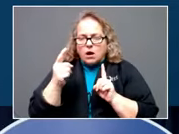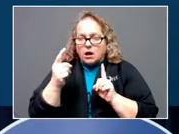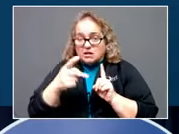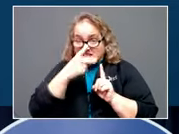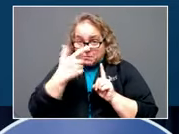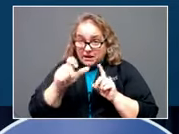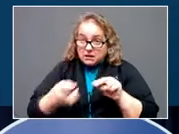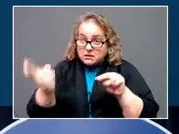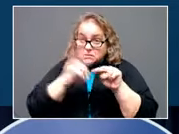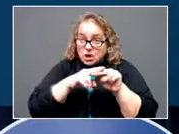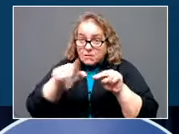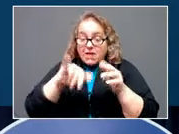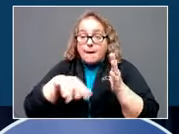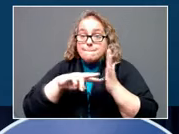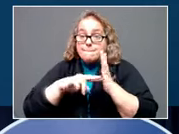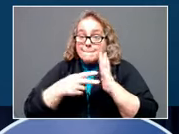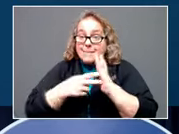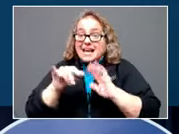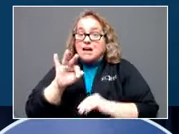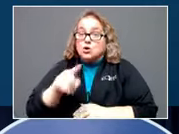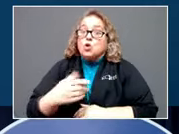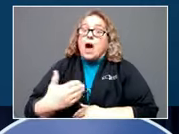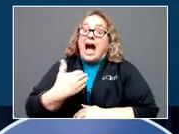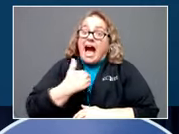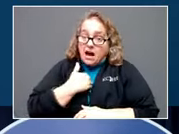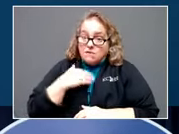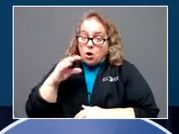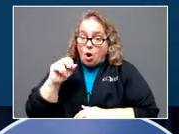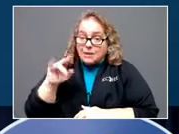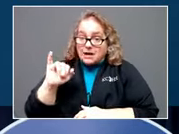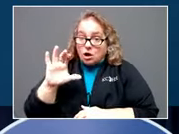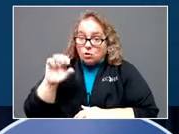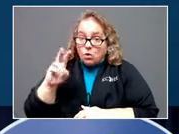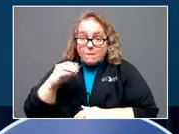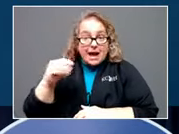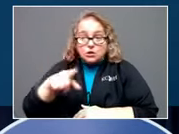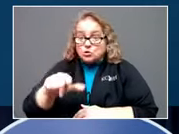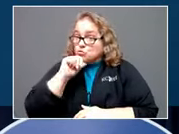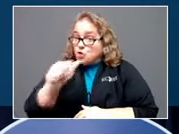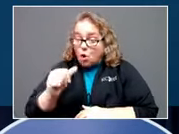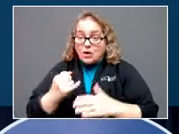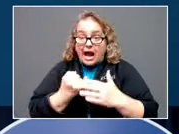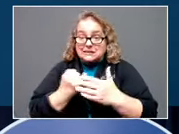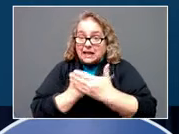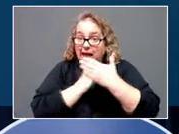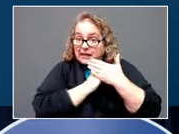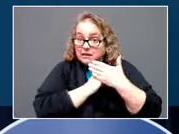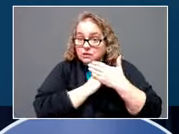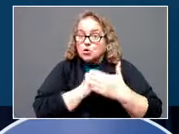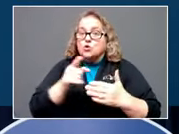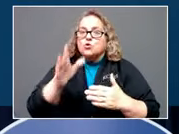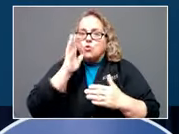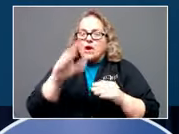it means that if you have Omicron and you don't isolate, you will infect a ton of people.